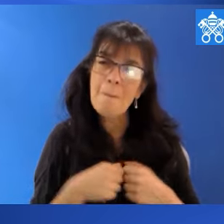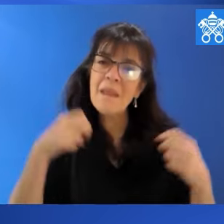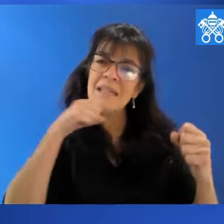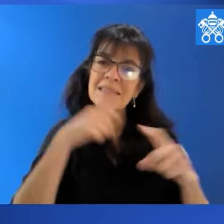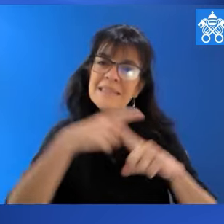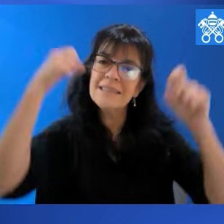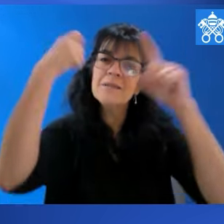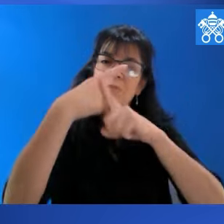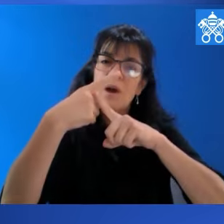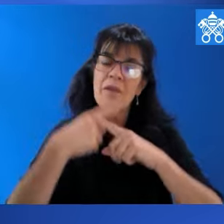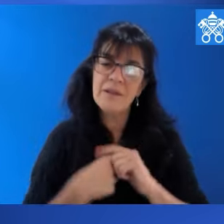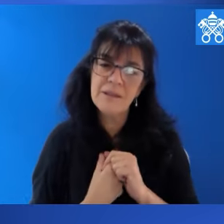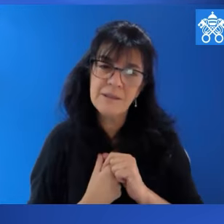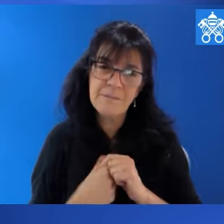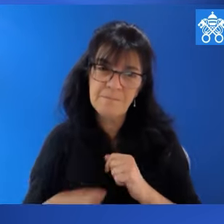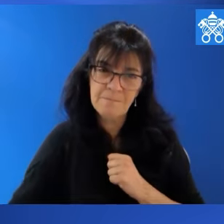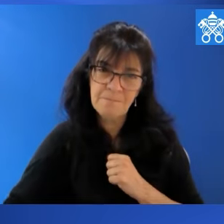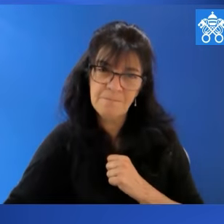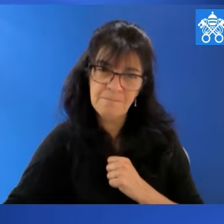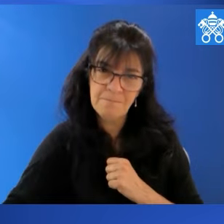Brothers and sisters,